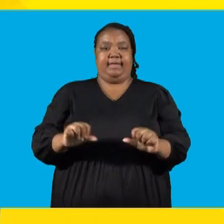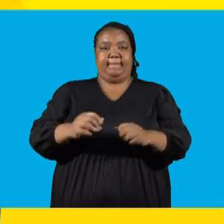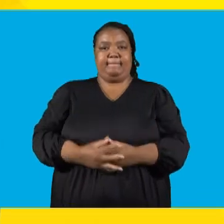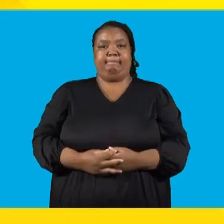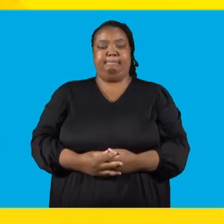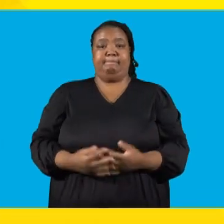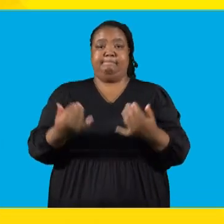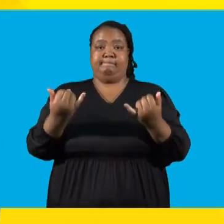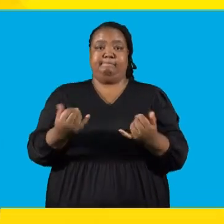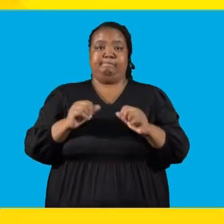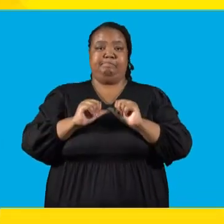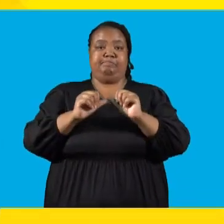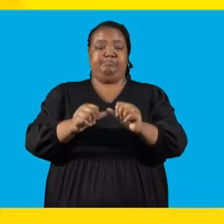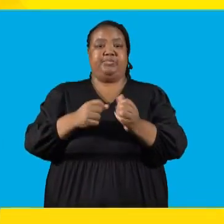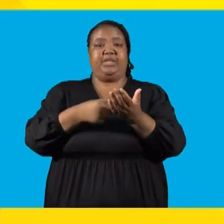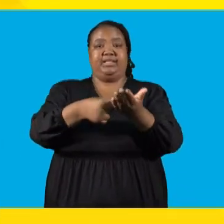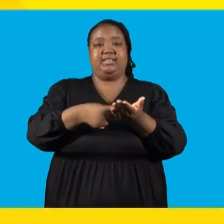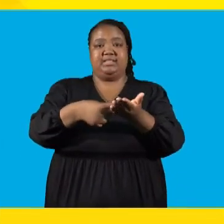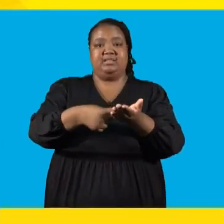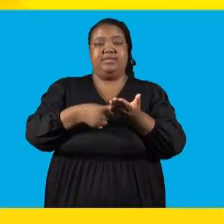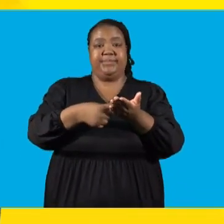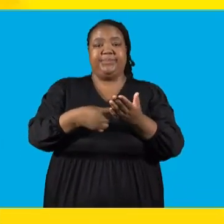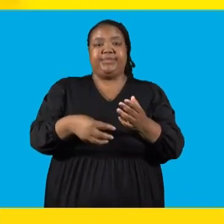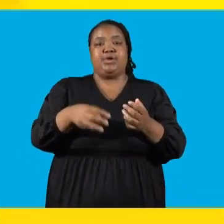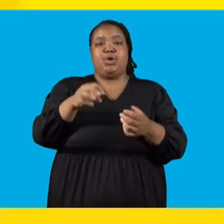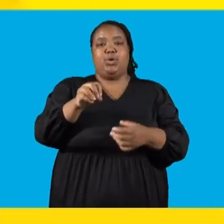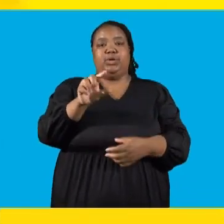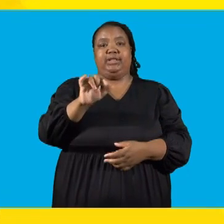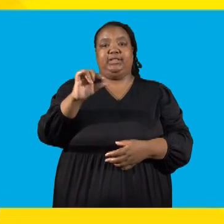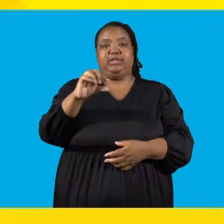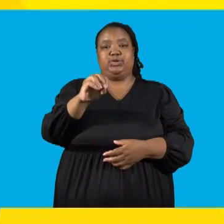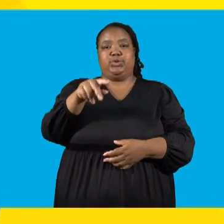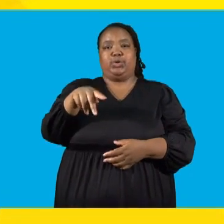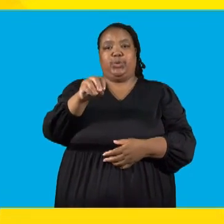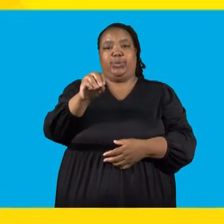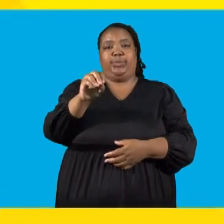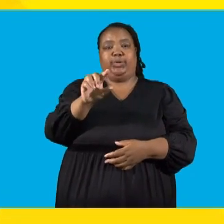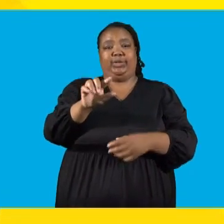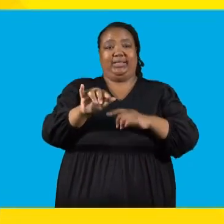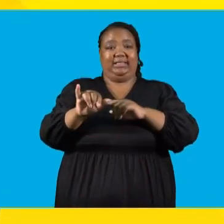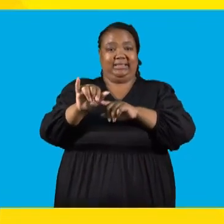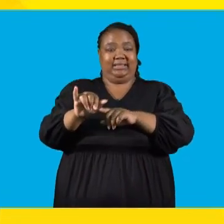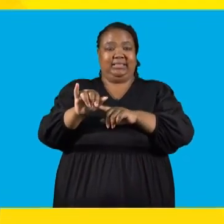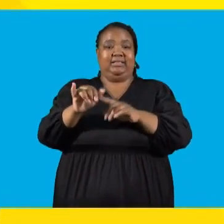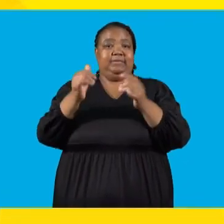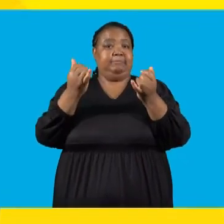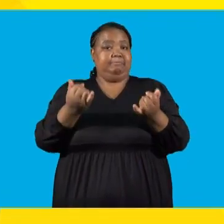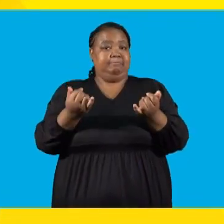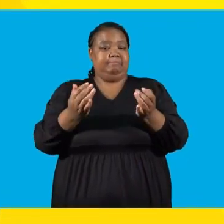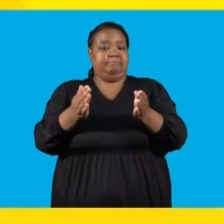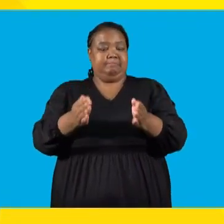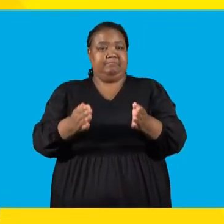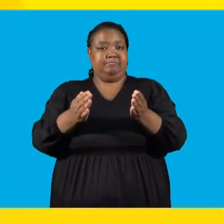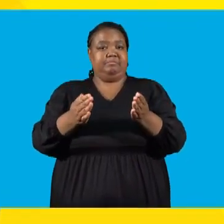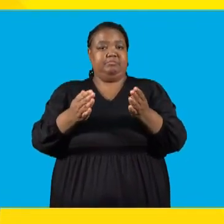Welcome back. We're proceeding with our discussion on oligopolies. In this